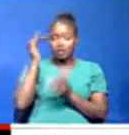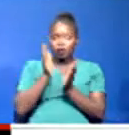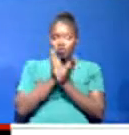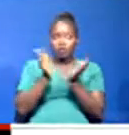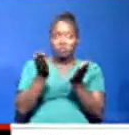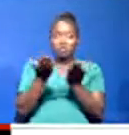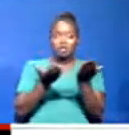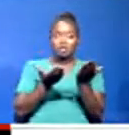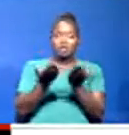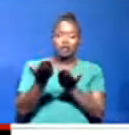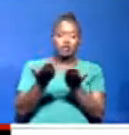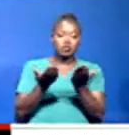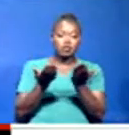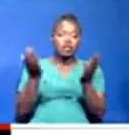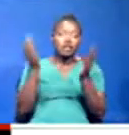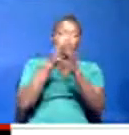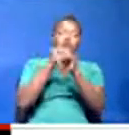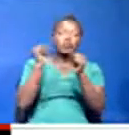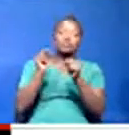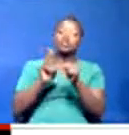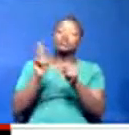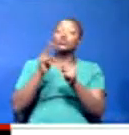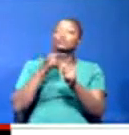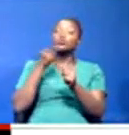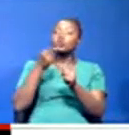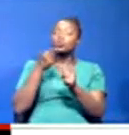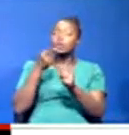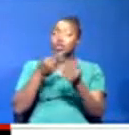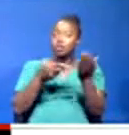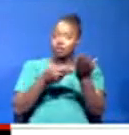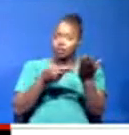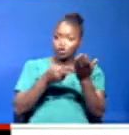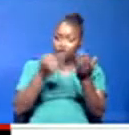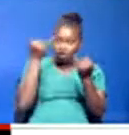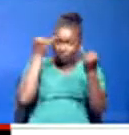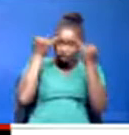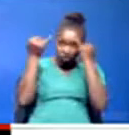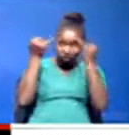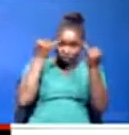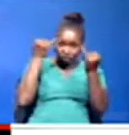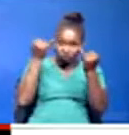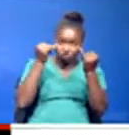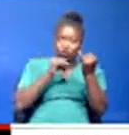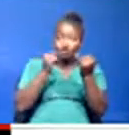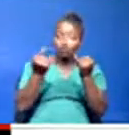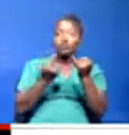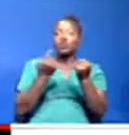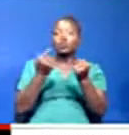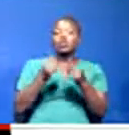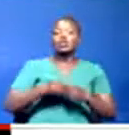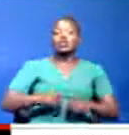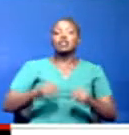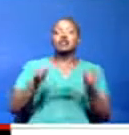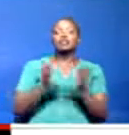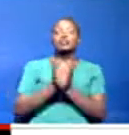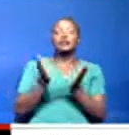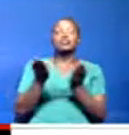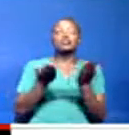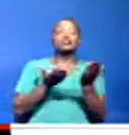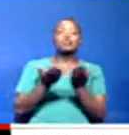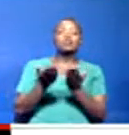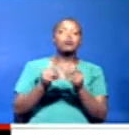Kinyua, President Kenyatta said technology and innovation have not only enabled the public to service